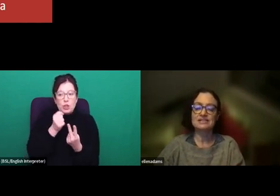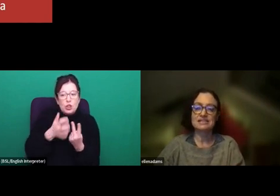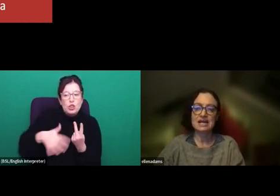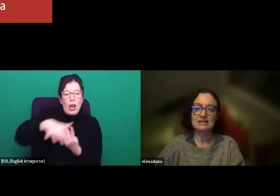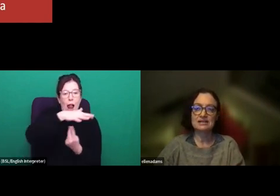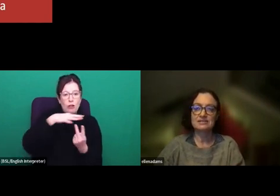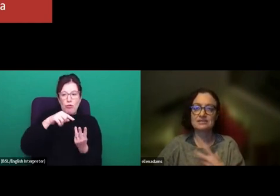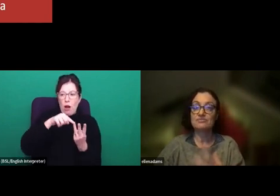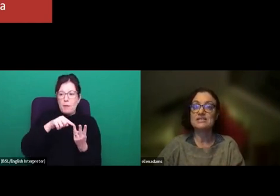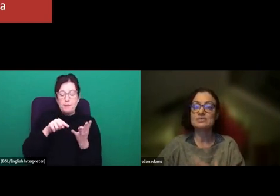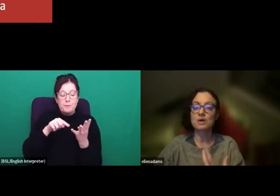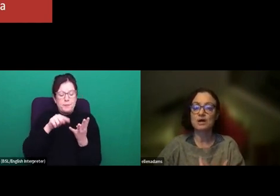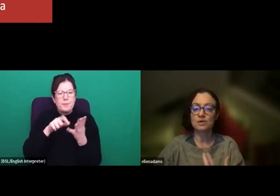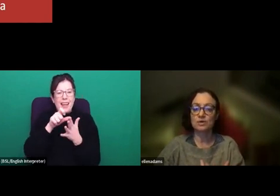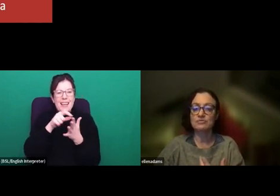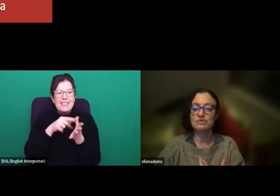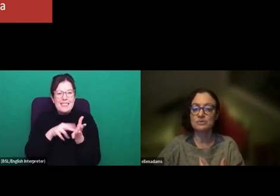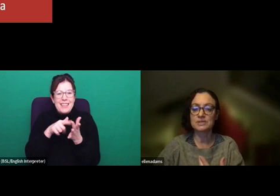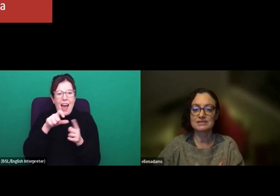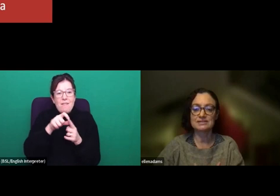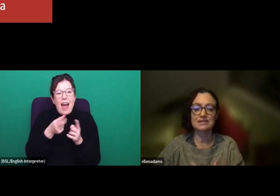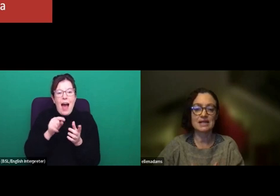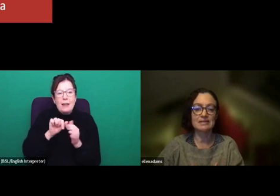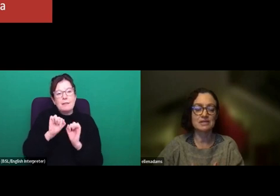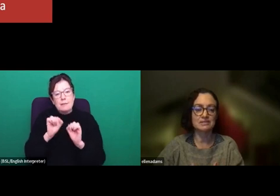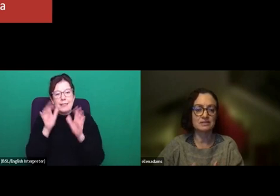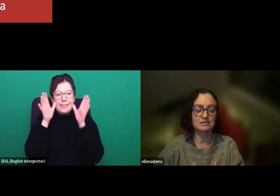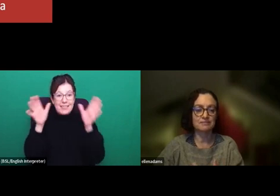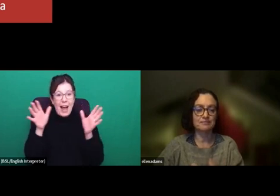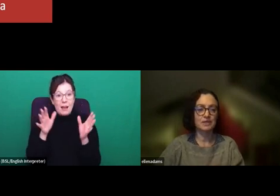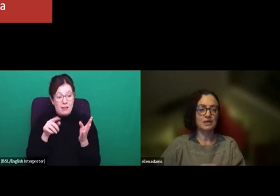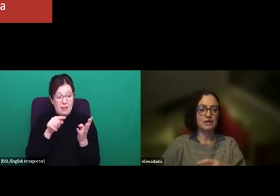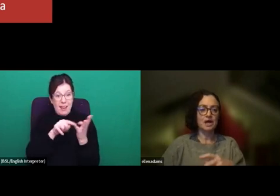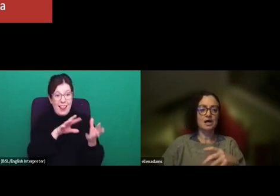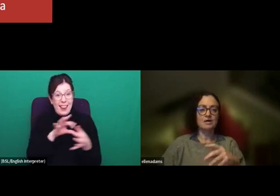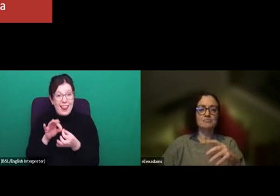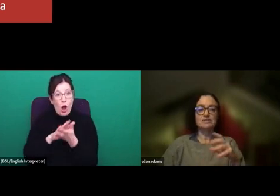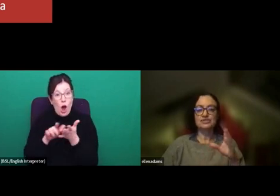David and the Stag. This is the reason why Holyrood has the name it does.